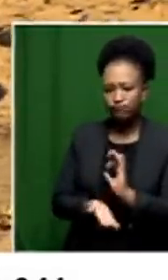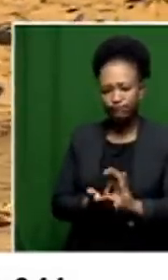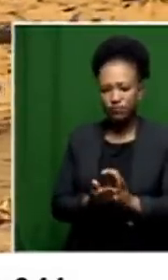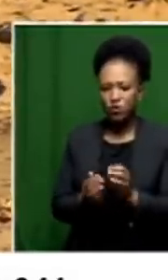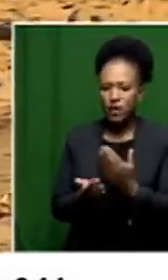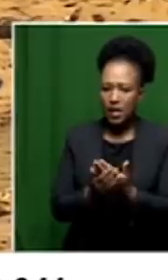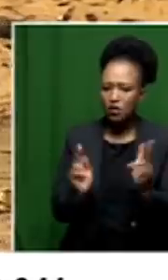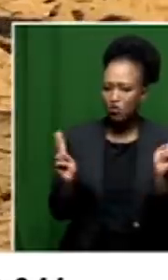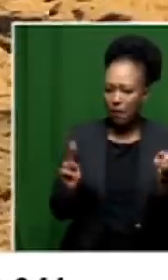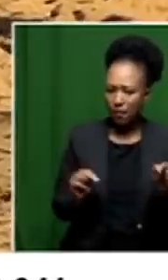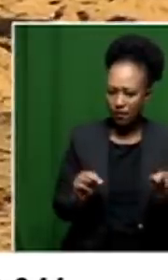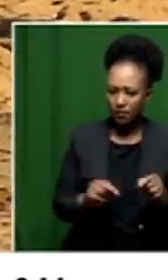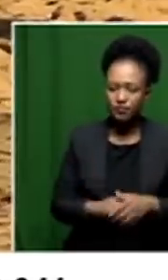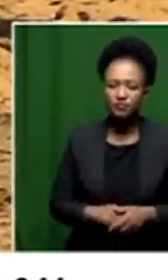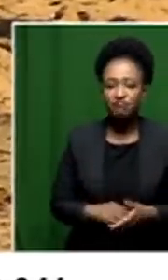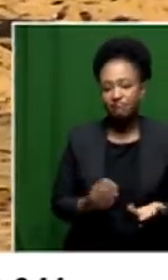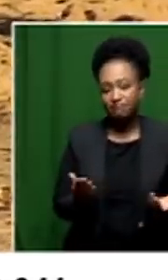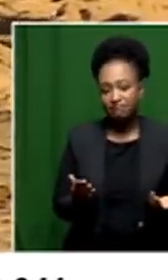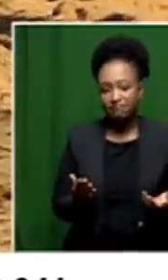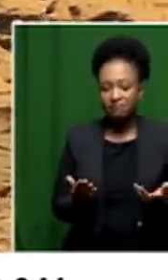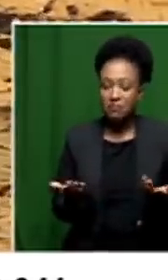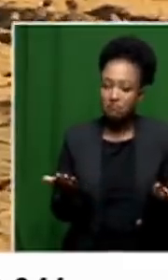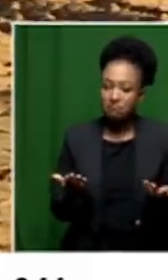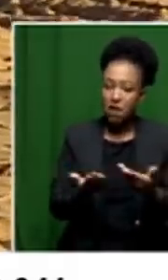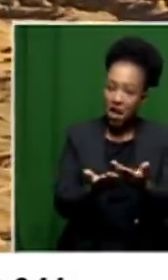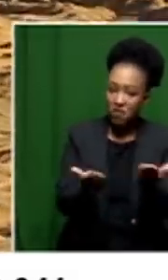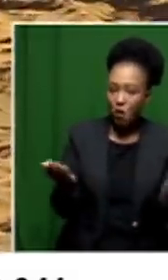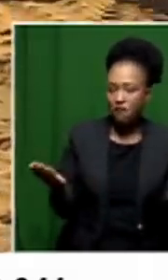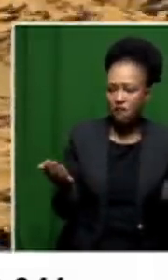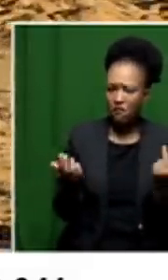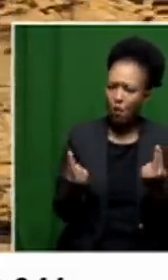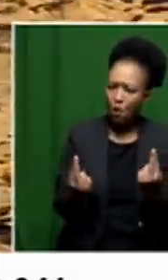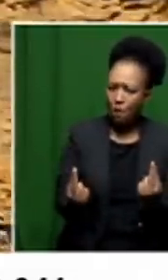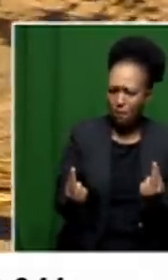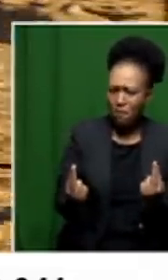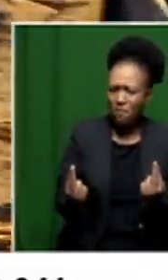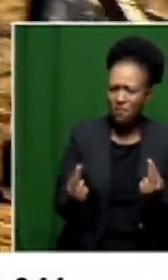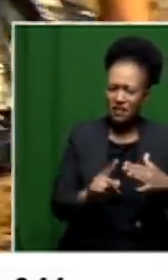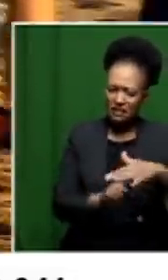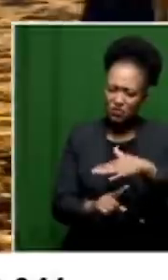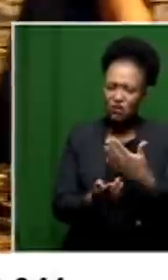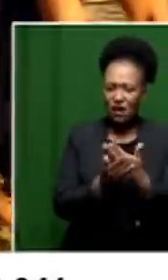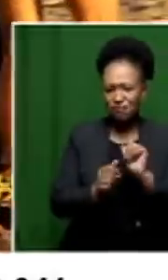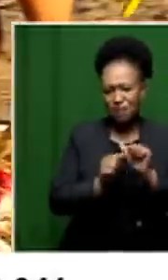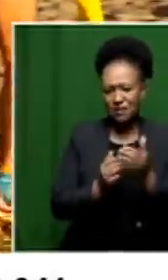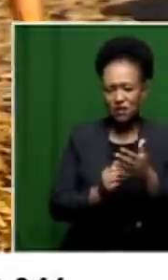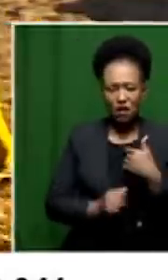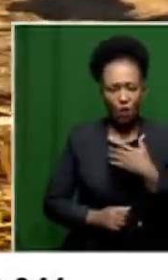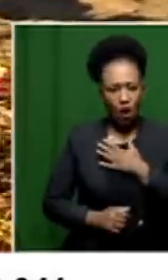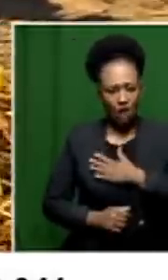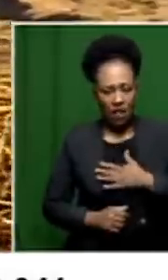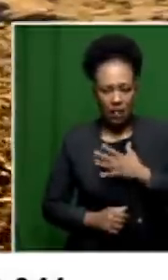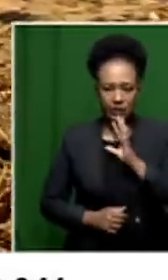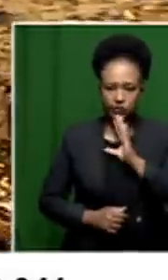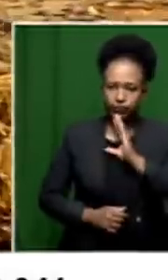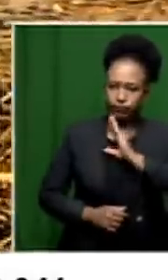to normal. And that's what I suppose everyone would hope in terms of this situation, Sakina, a devastating